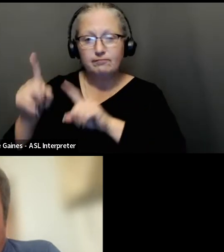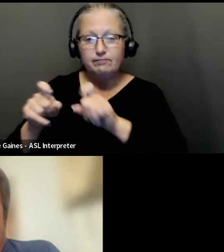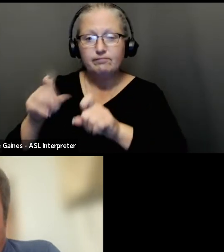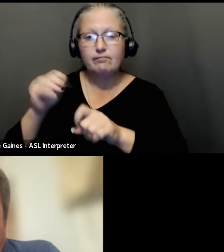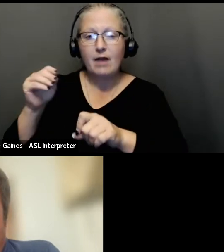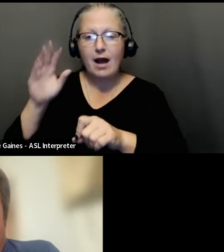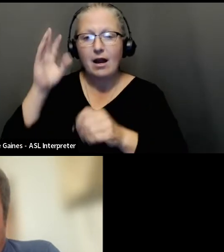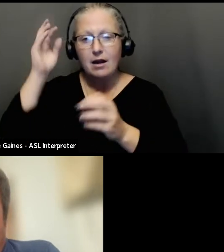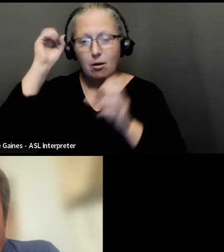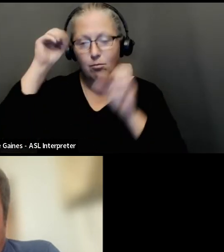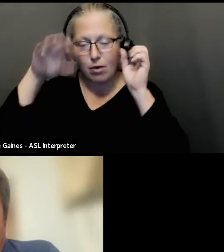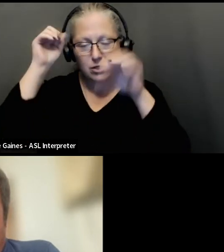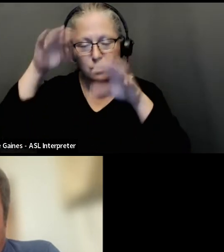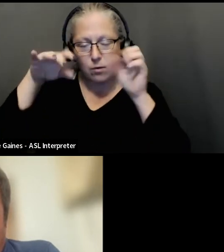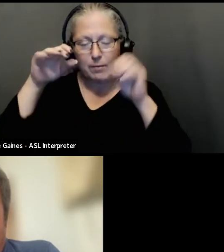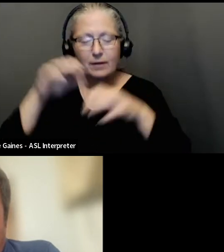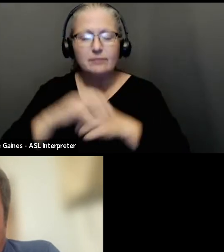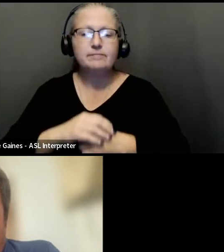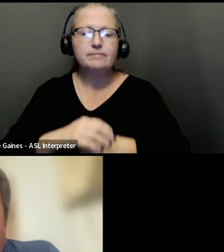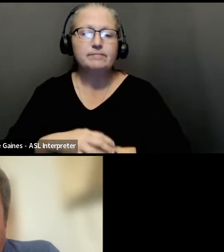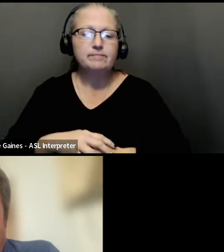some brainstorming.